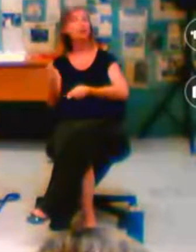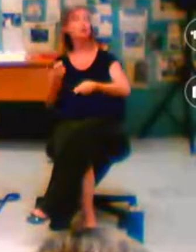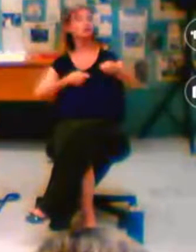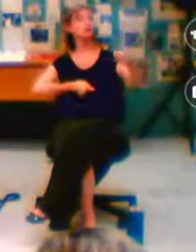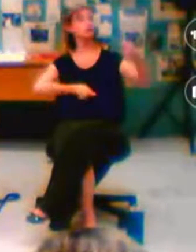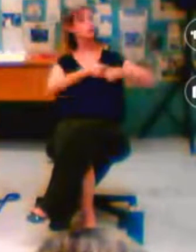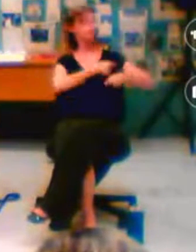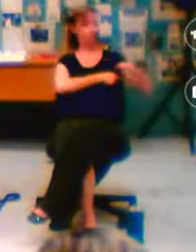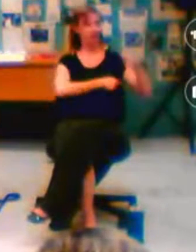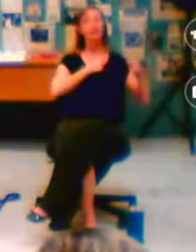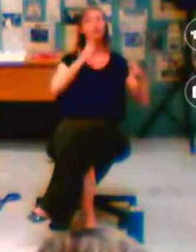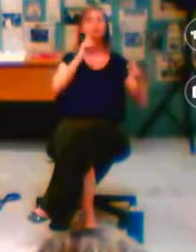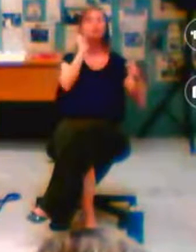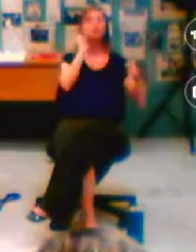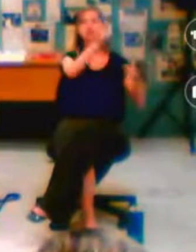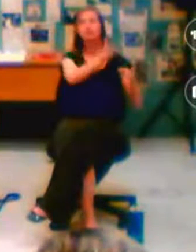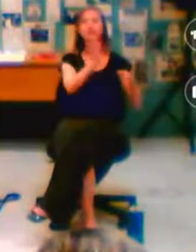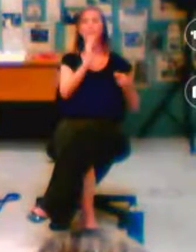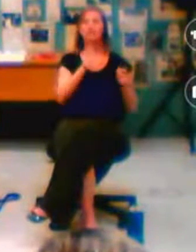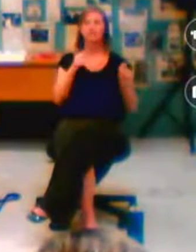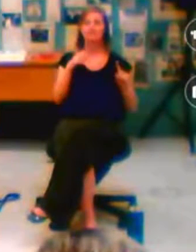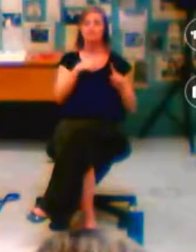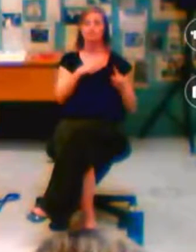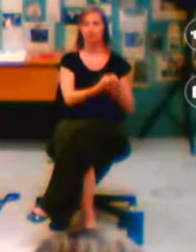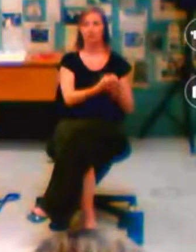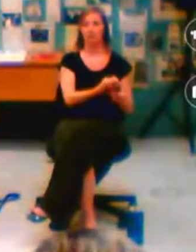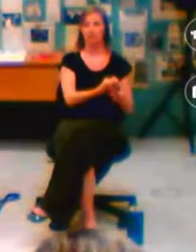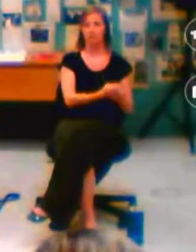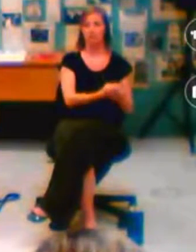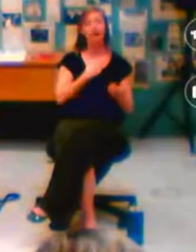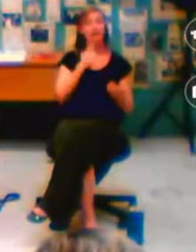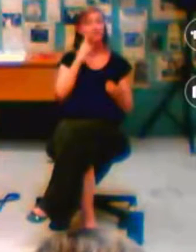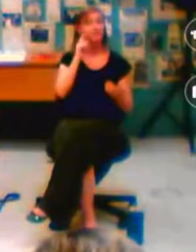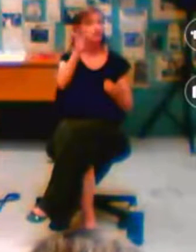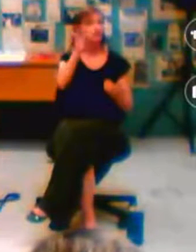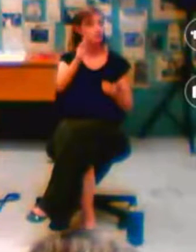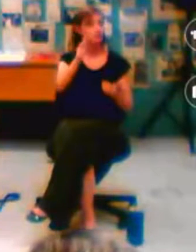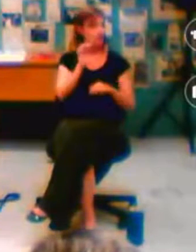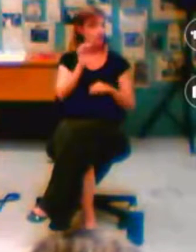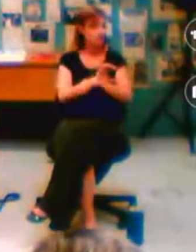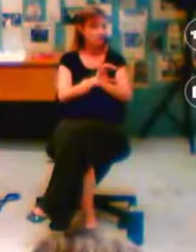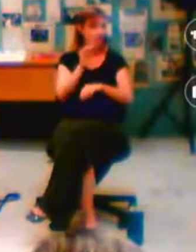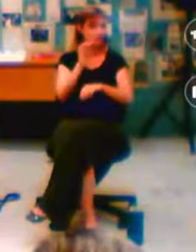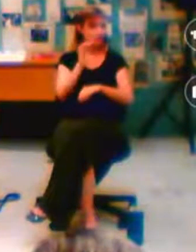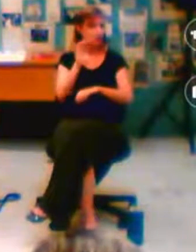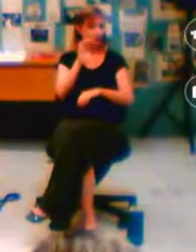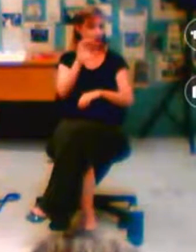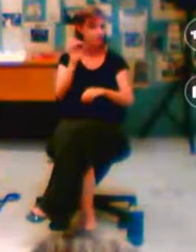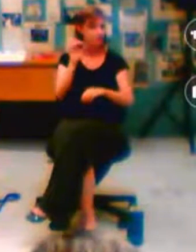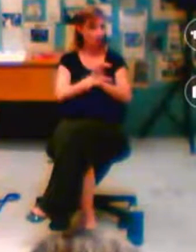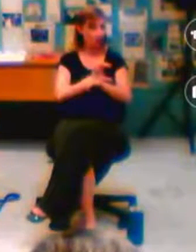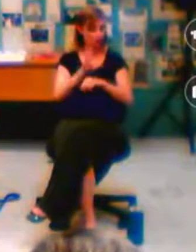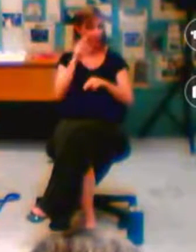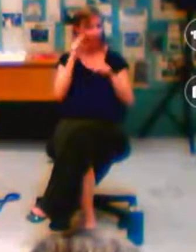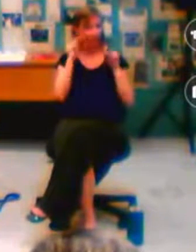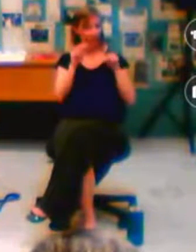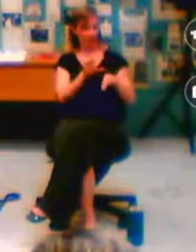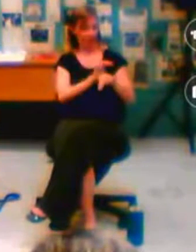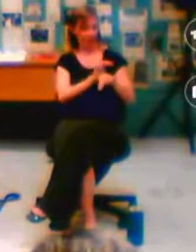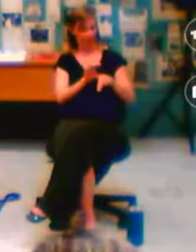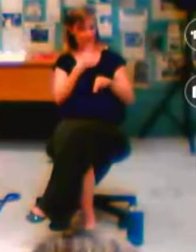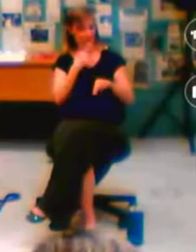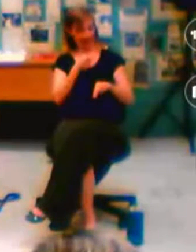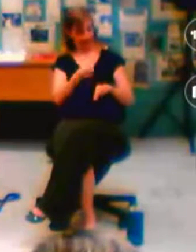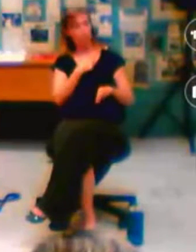Dr. Aguilar was stating about increasing jobs, sure, there's going to be job churn, but I think in the long